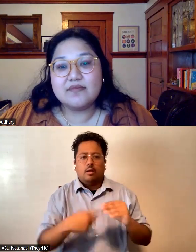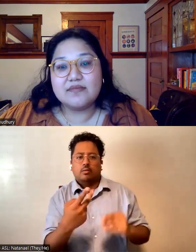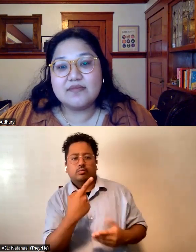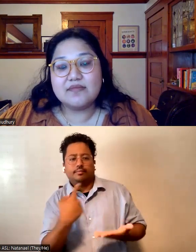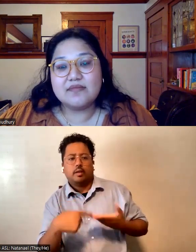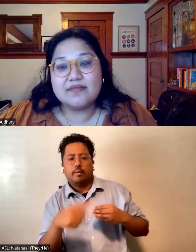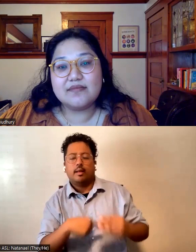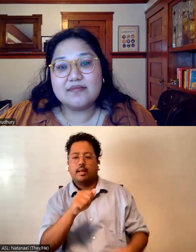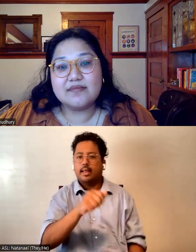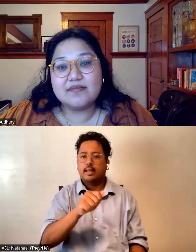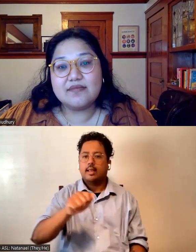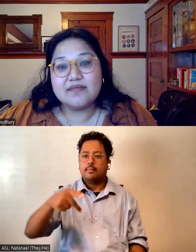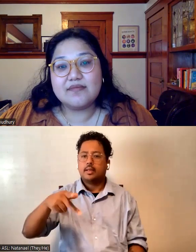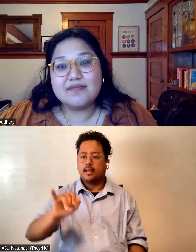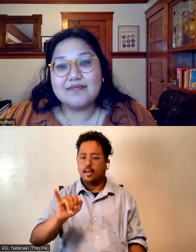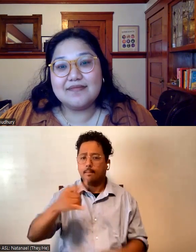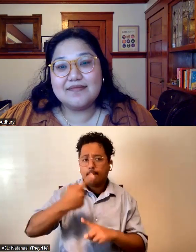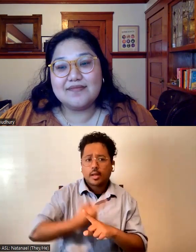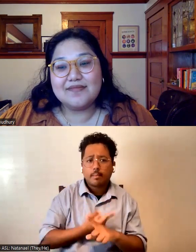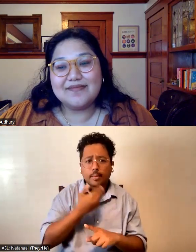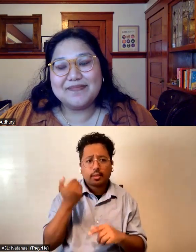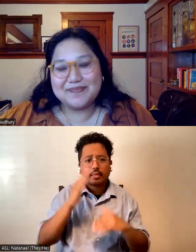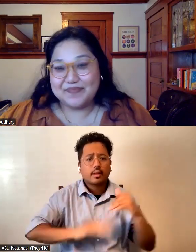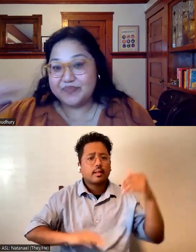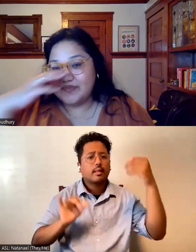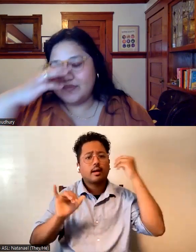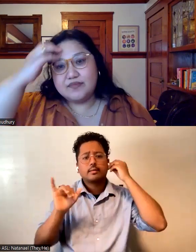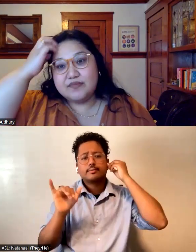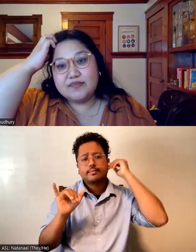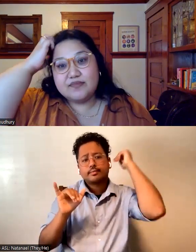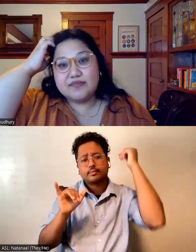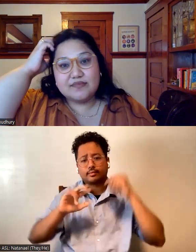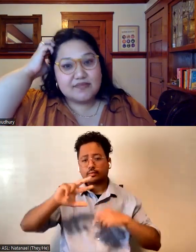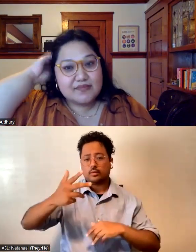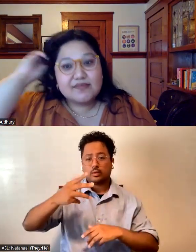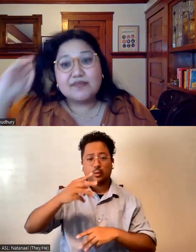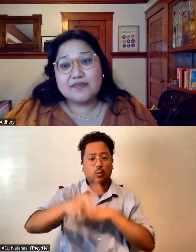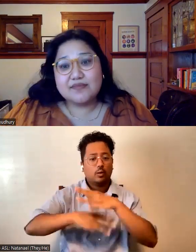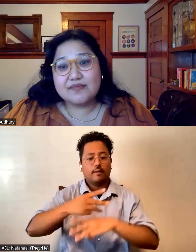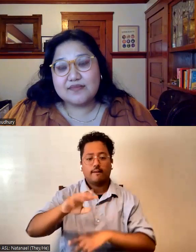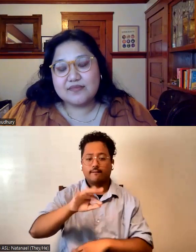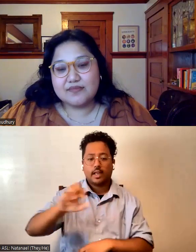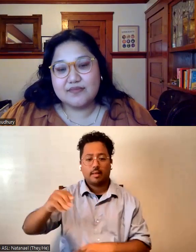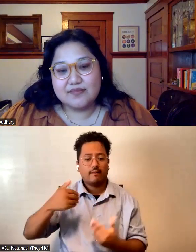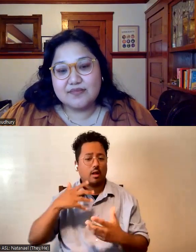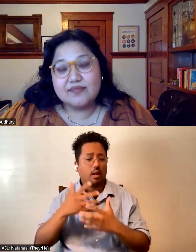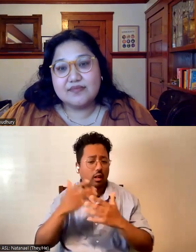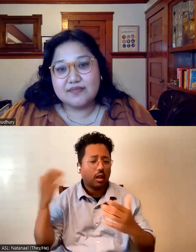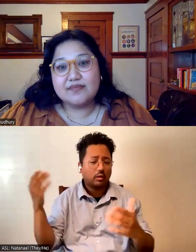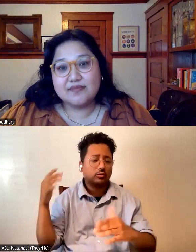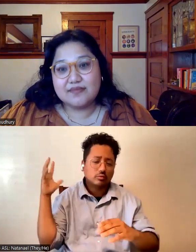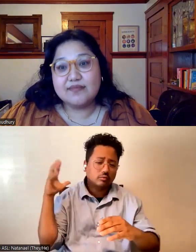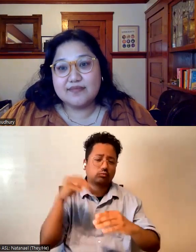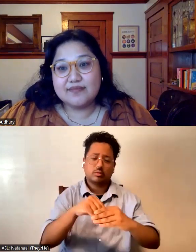And what better than to remind us that third world feminisms have so much to contribute to the Fat Studies